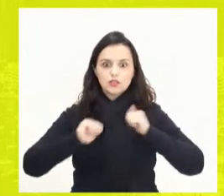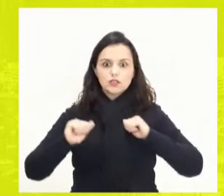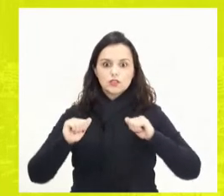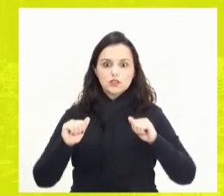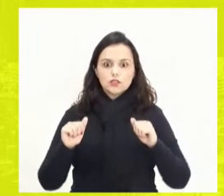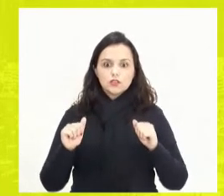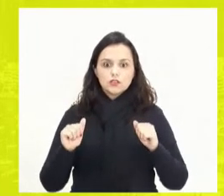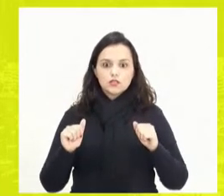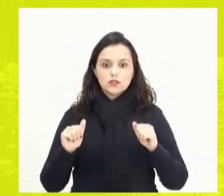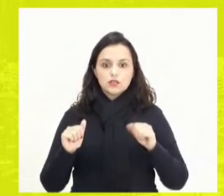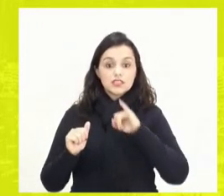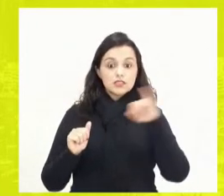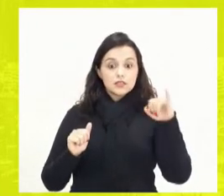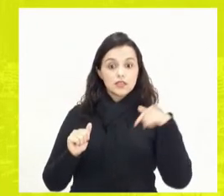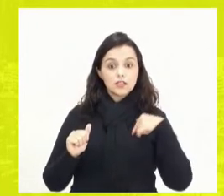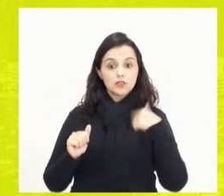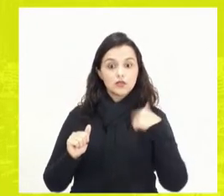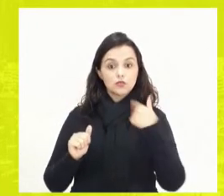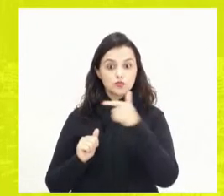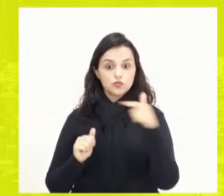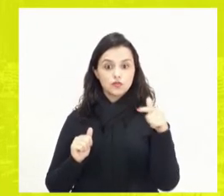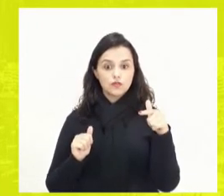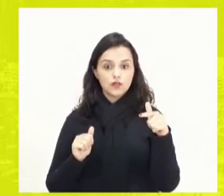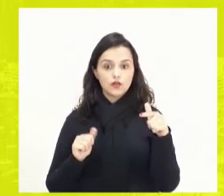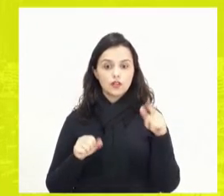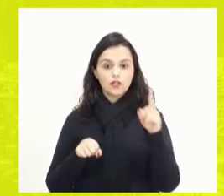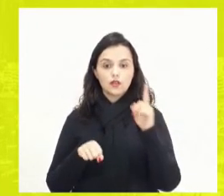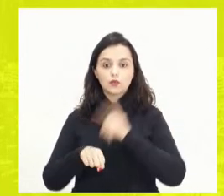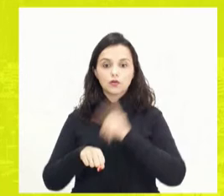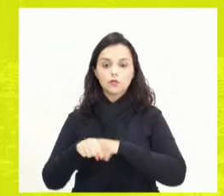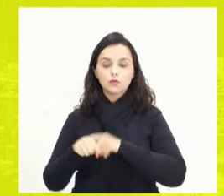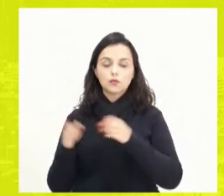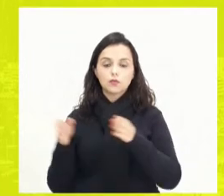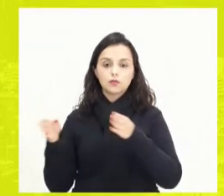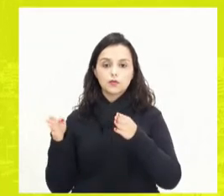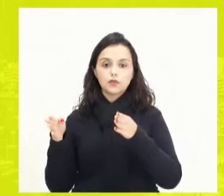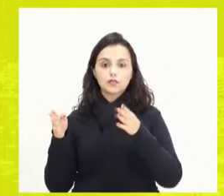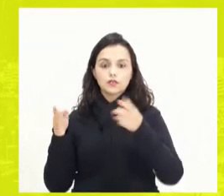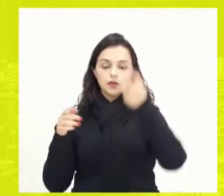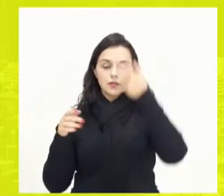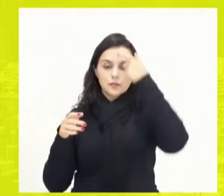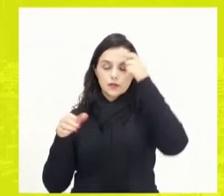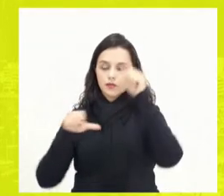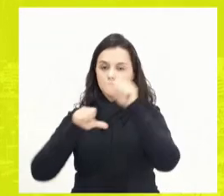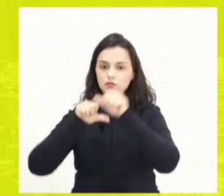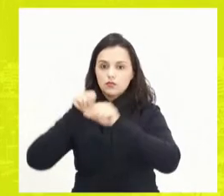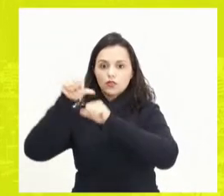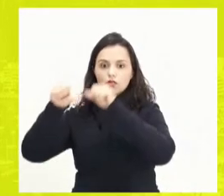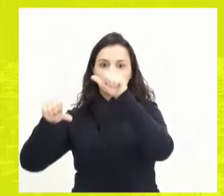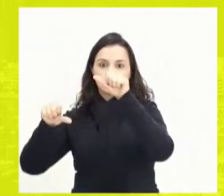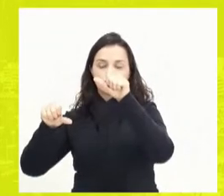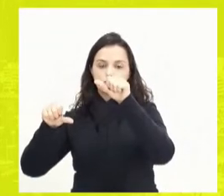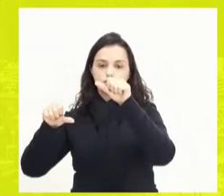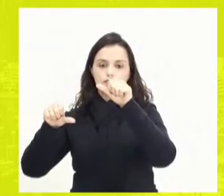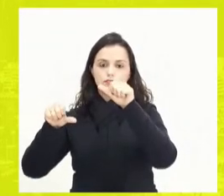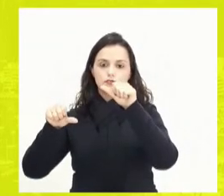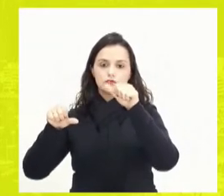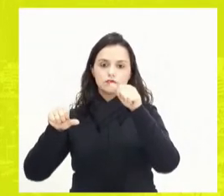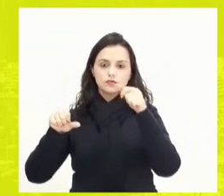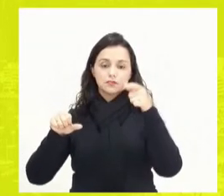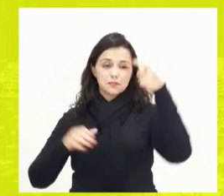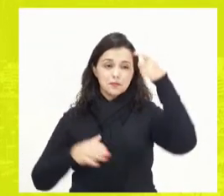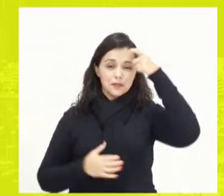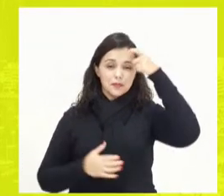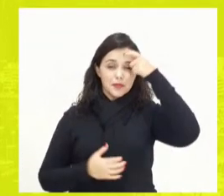reactive if i don't have minimally space to have a different kind of mind i'm going to carry